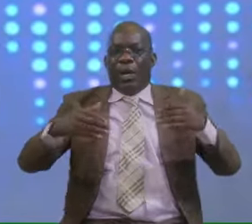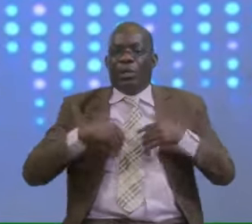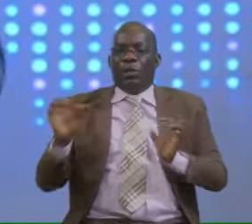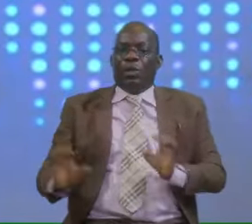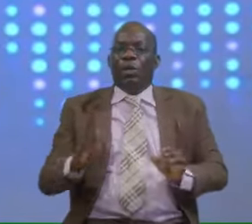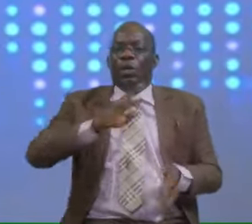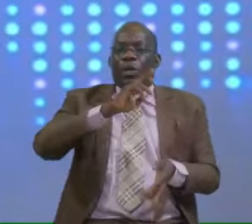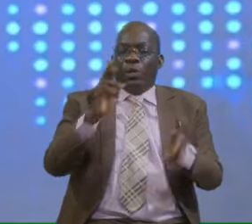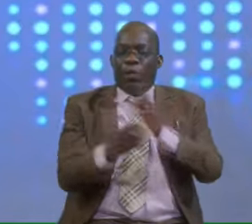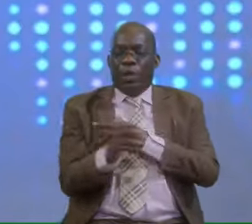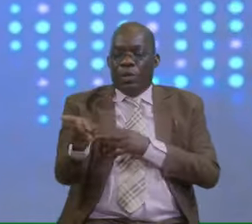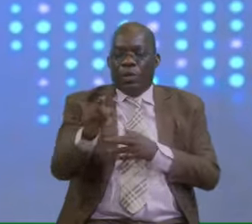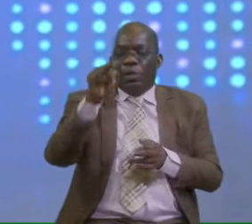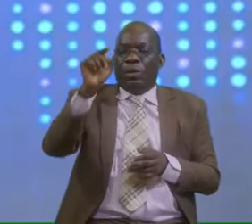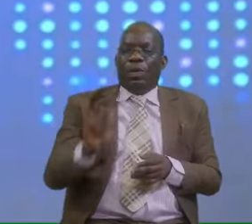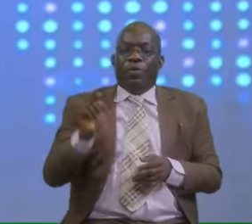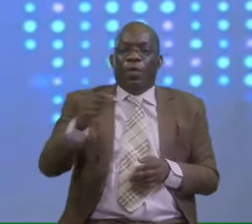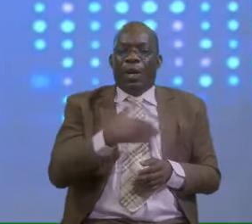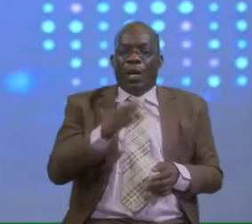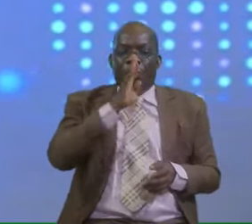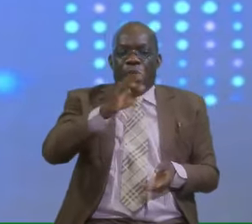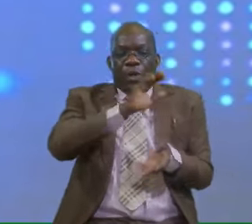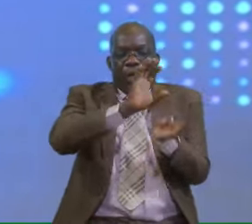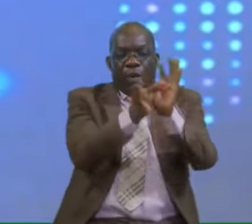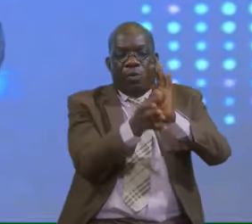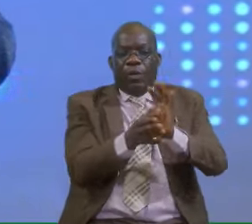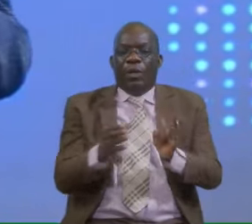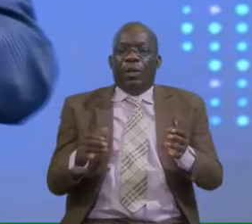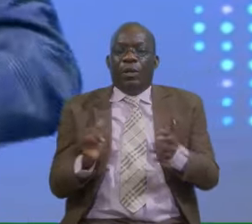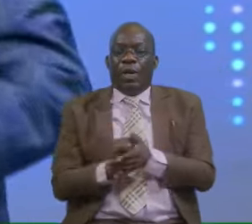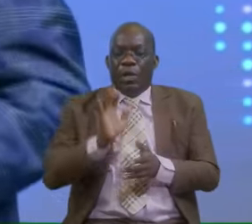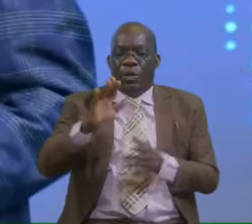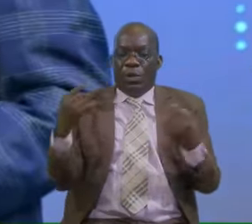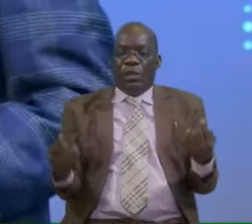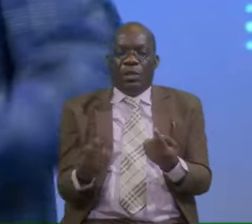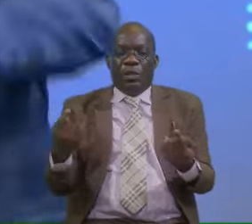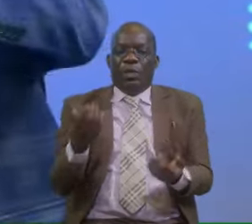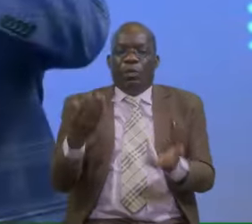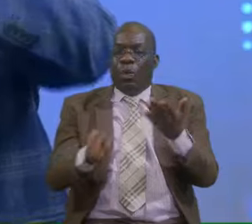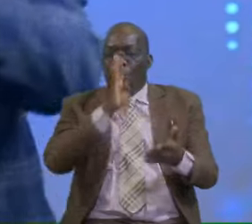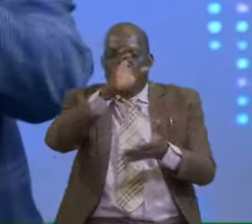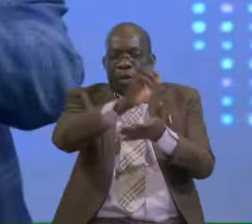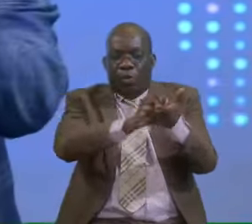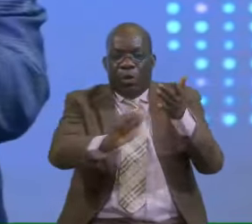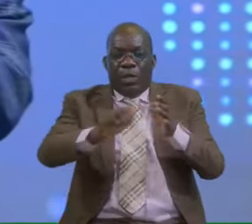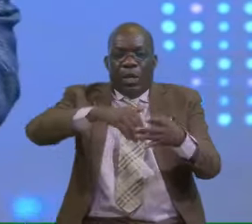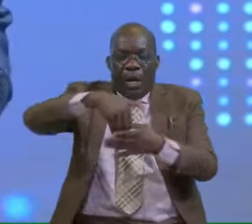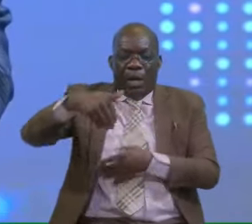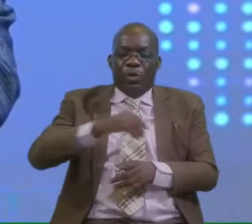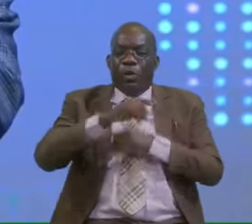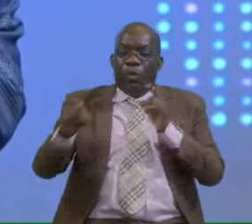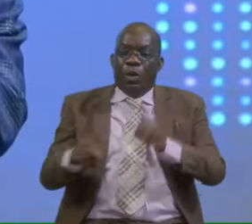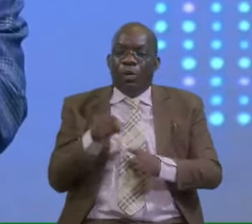therefore and be converted, that your sins may be blotted out. When you come to the